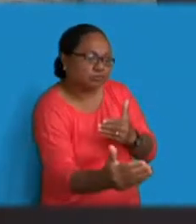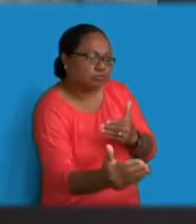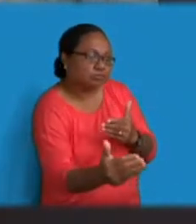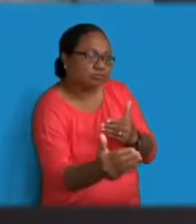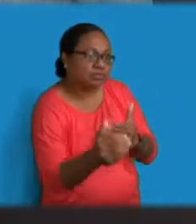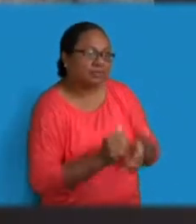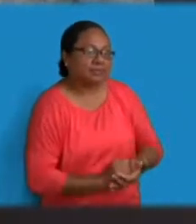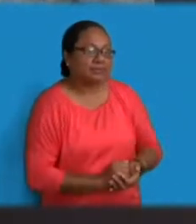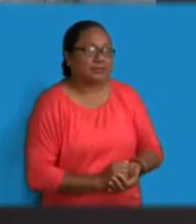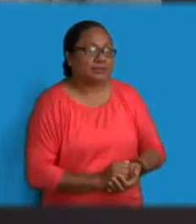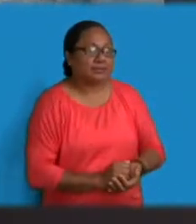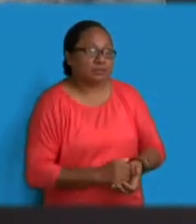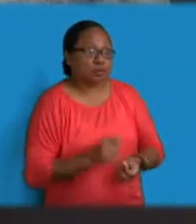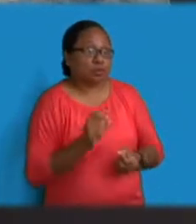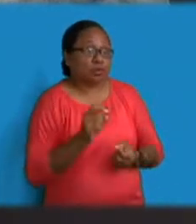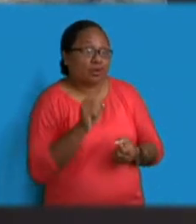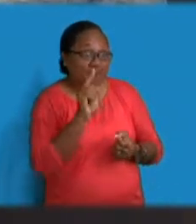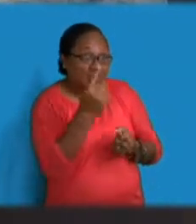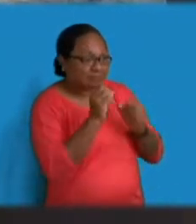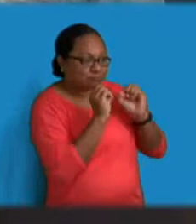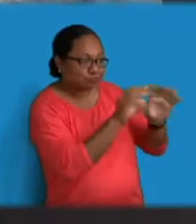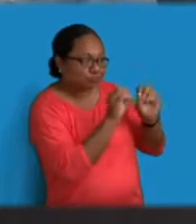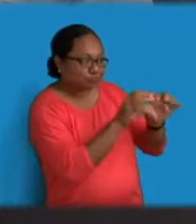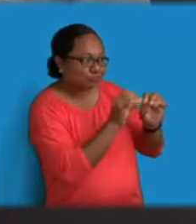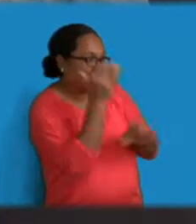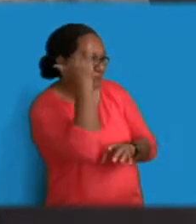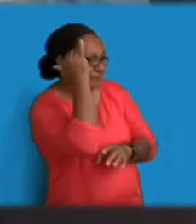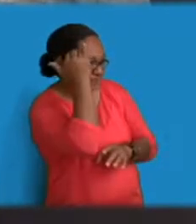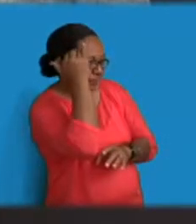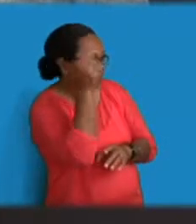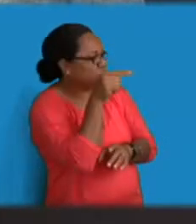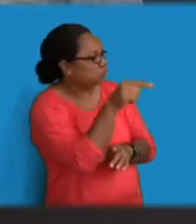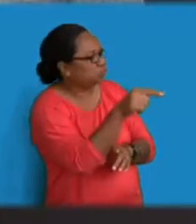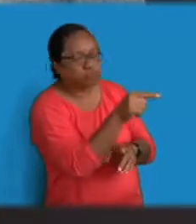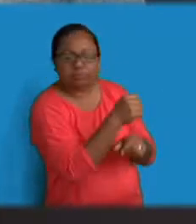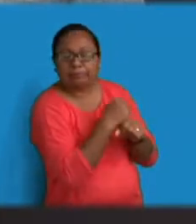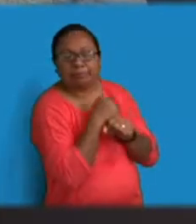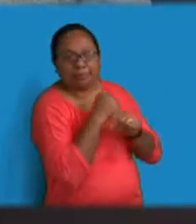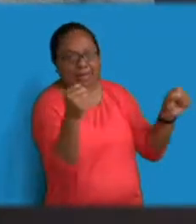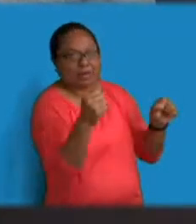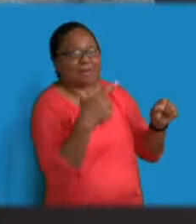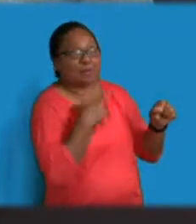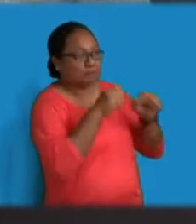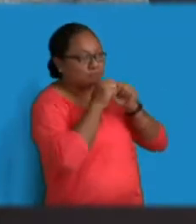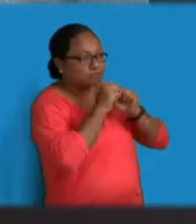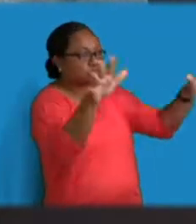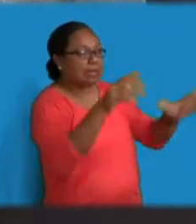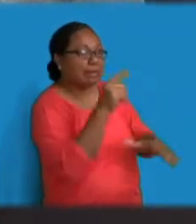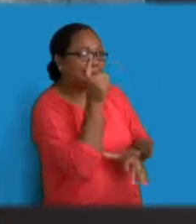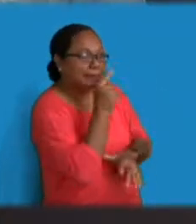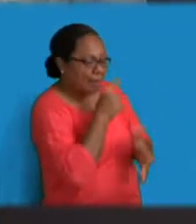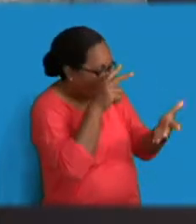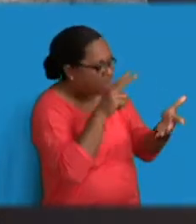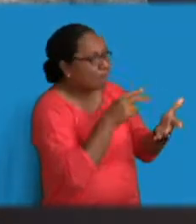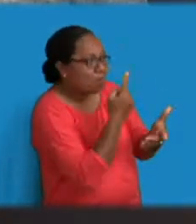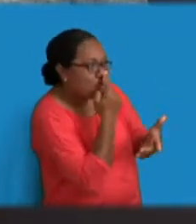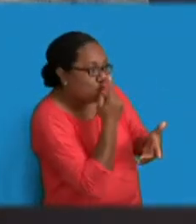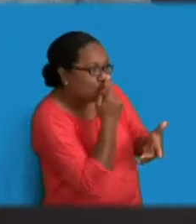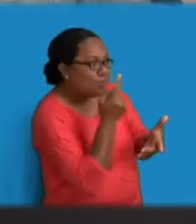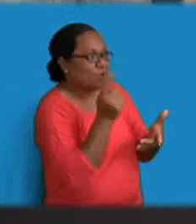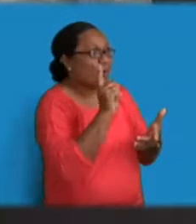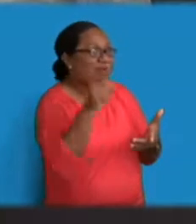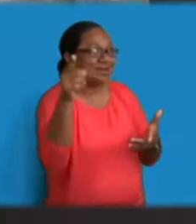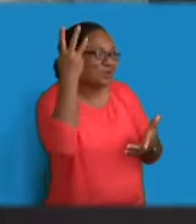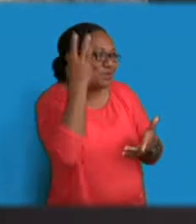just through social media, Facebook being a very powerful tool for marketing these days. And of